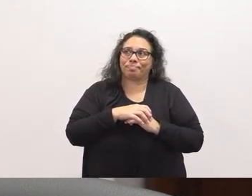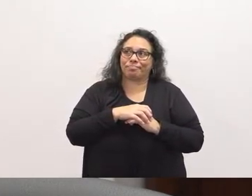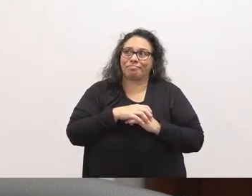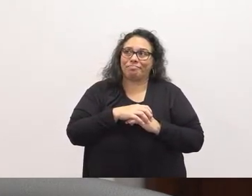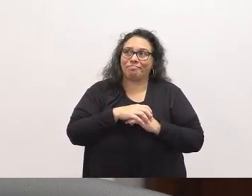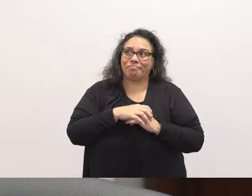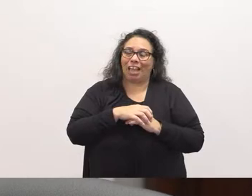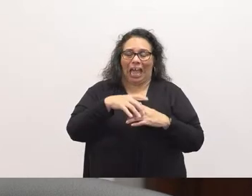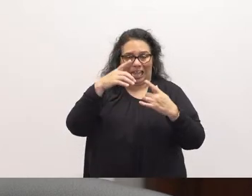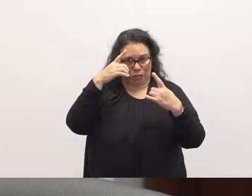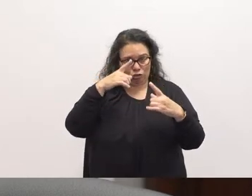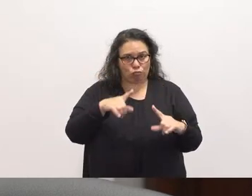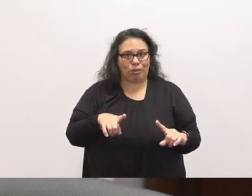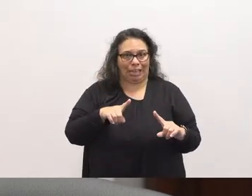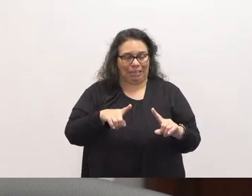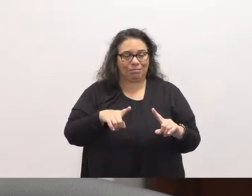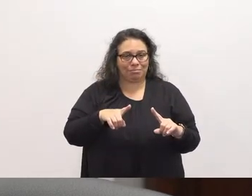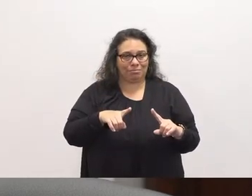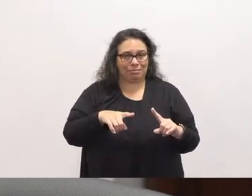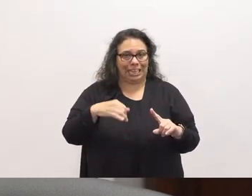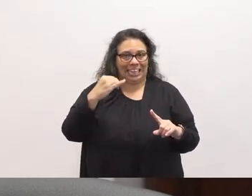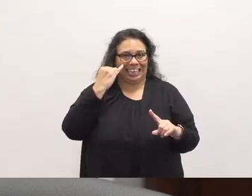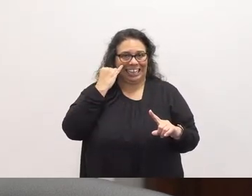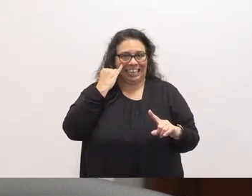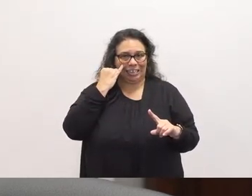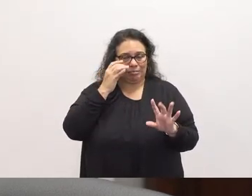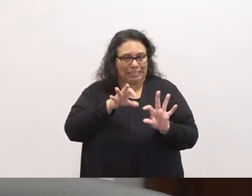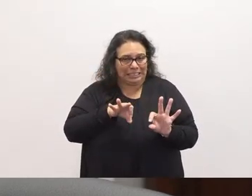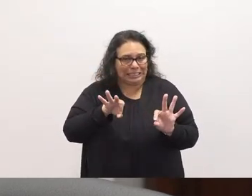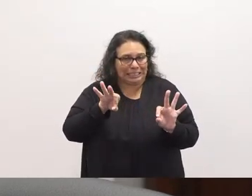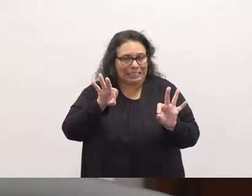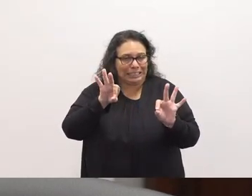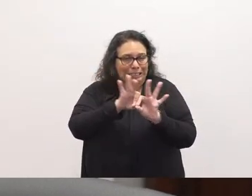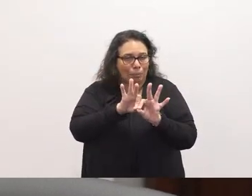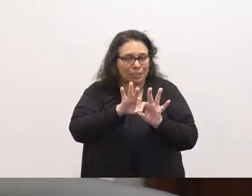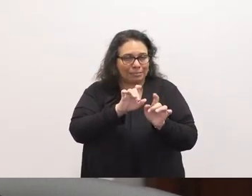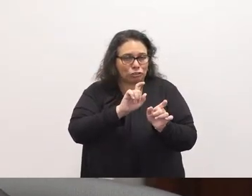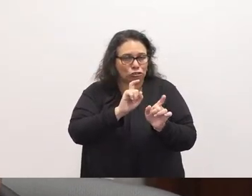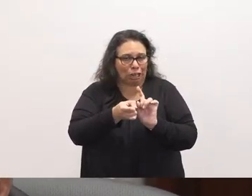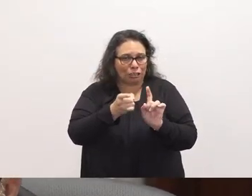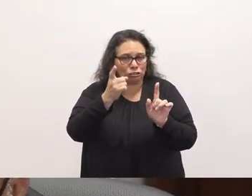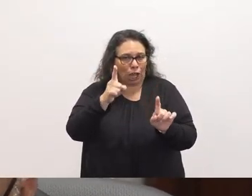if there were substantive changes to the contract,